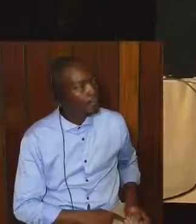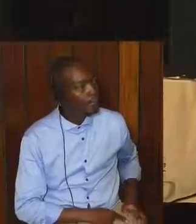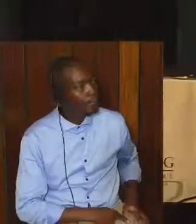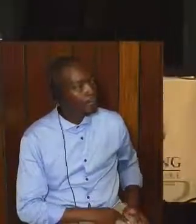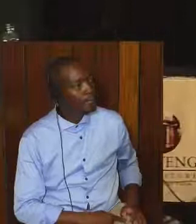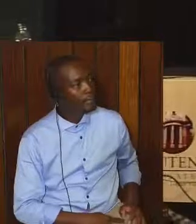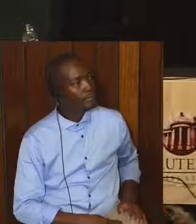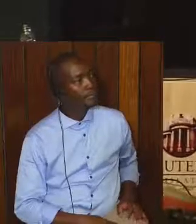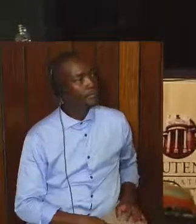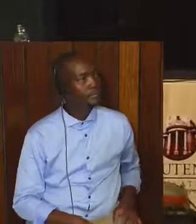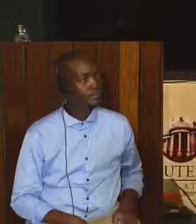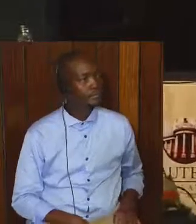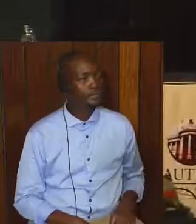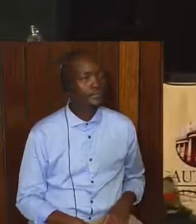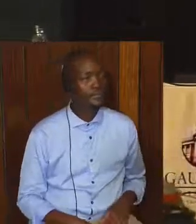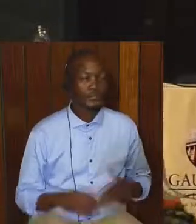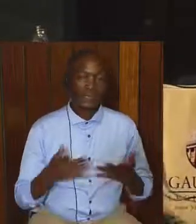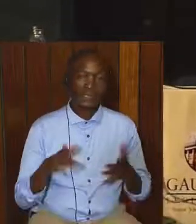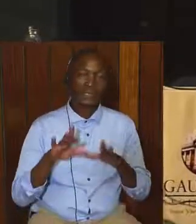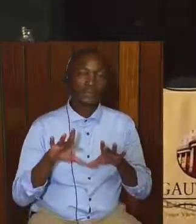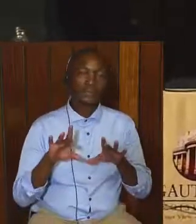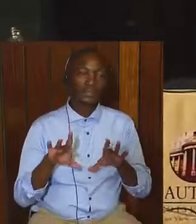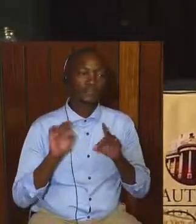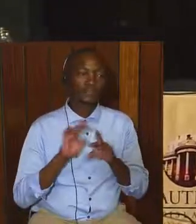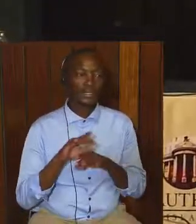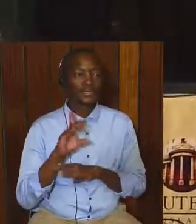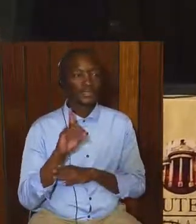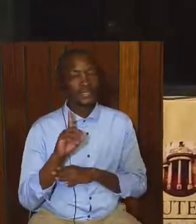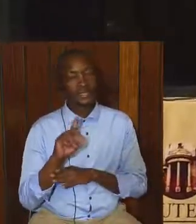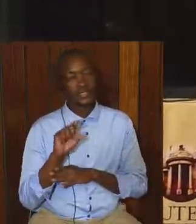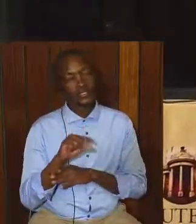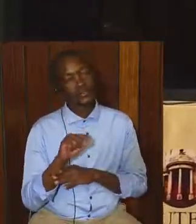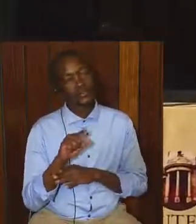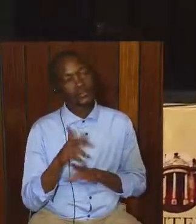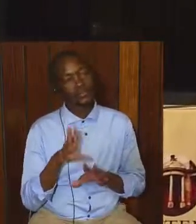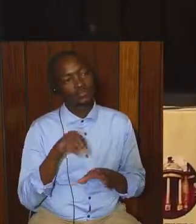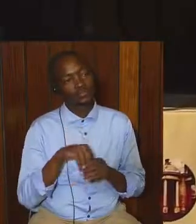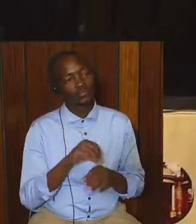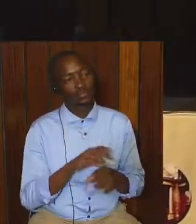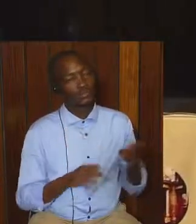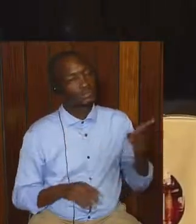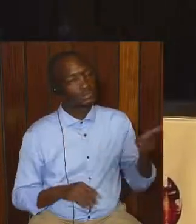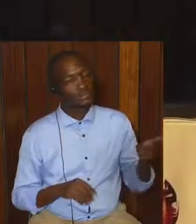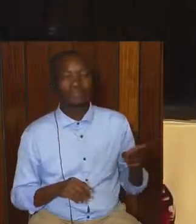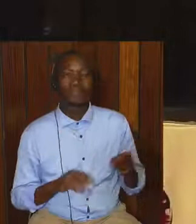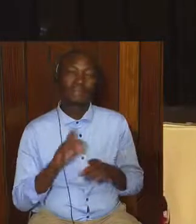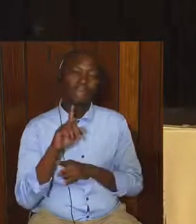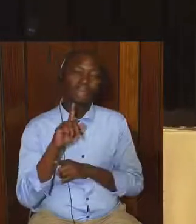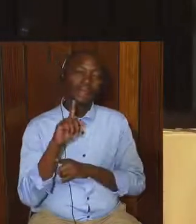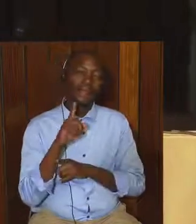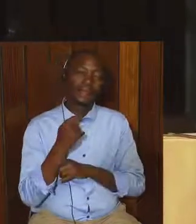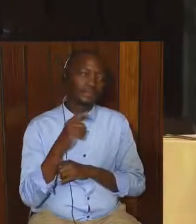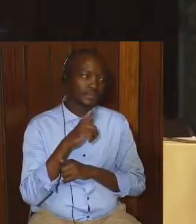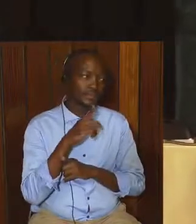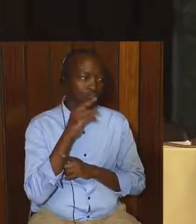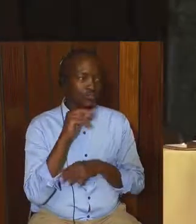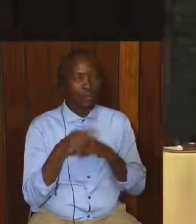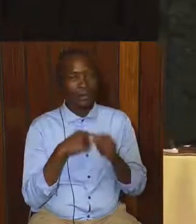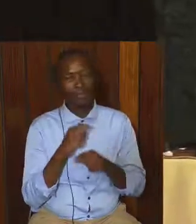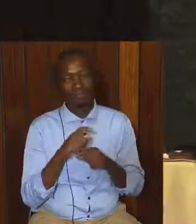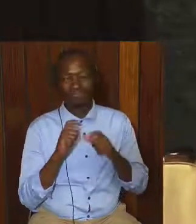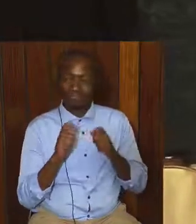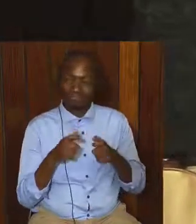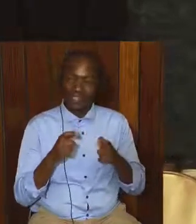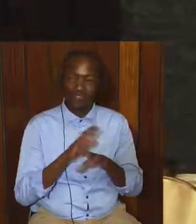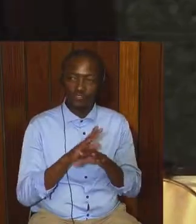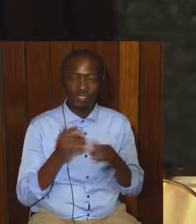thank you very much. Let me invite the DDG to join me here. And Chair, just let me talk quickly on some